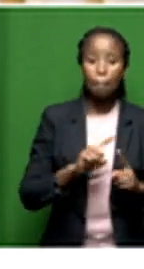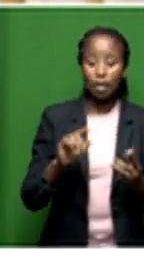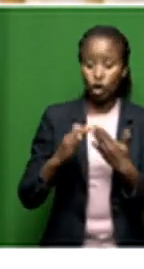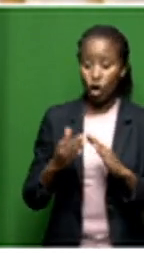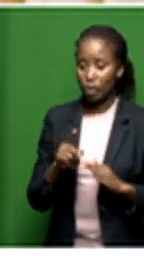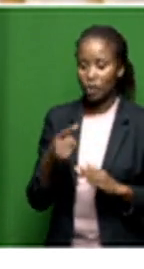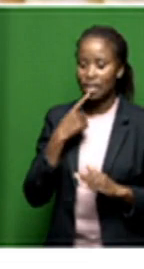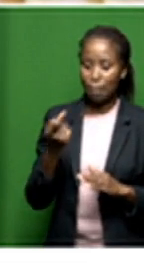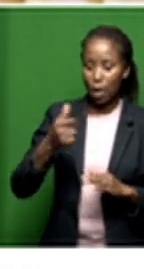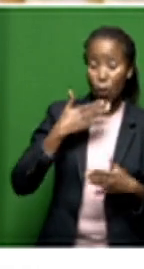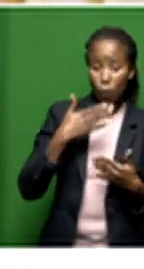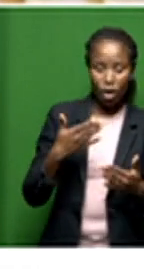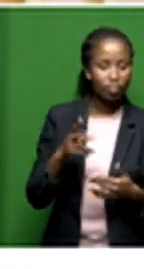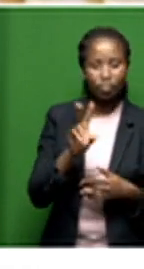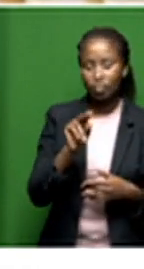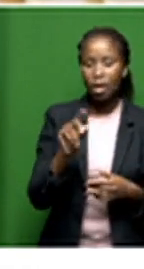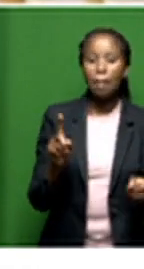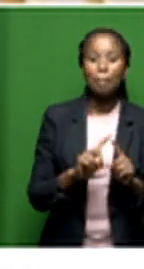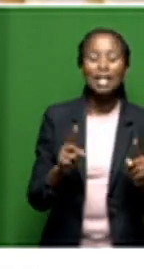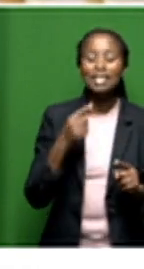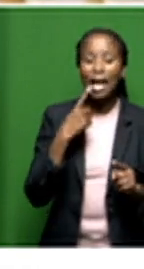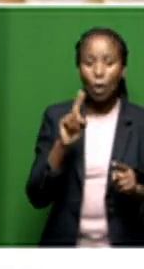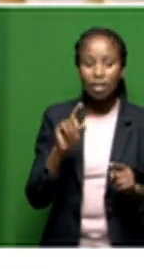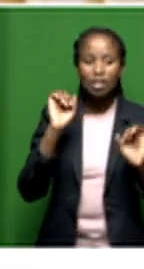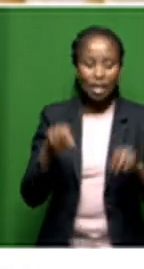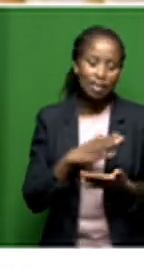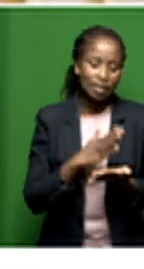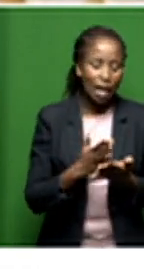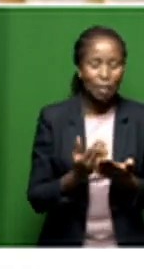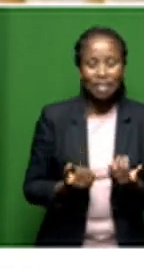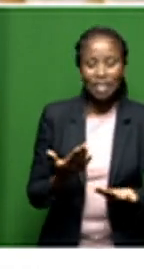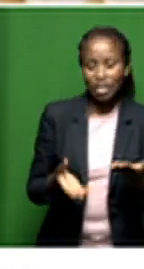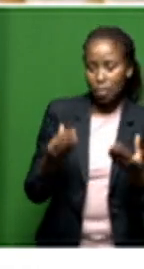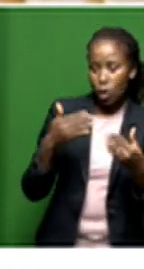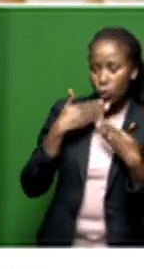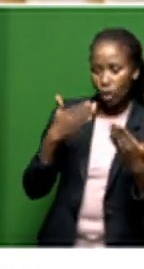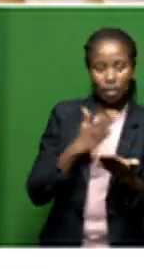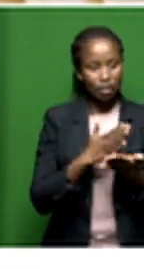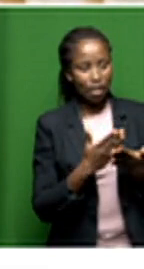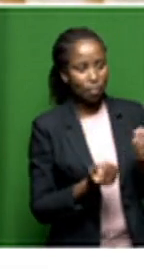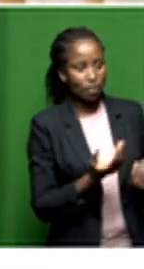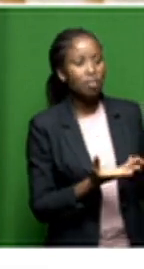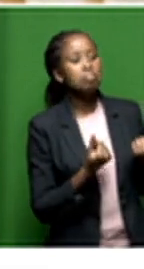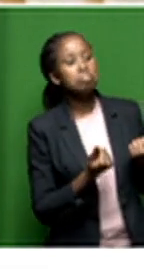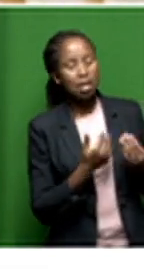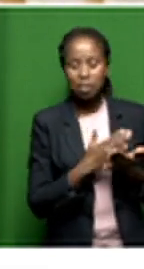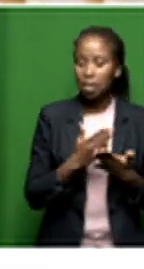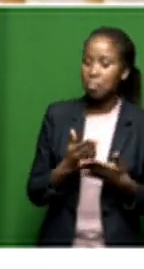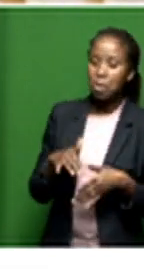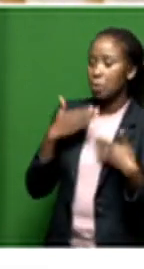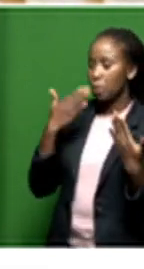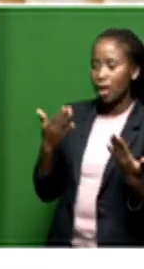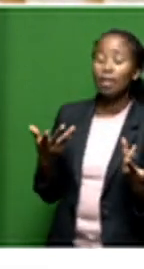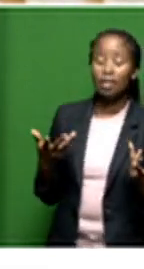they're not paying, it's that they perceive they're not receiving services. In some instances, they're not. For example, you'll often get a complaint